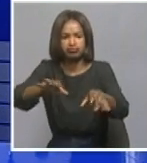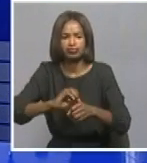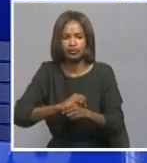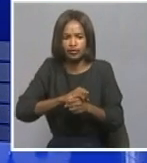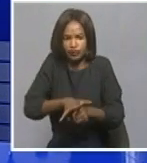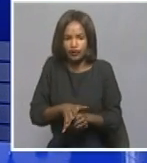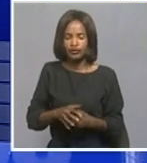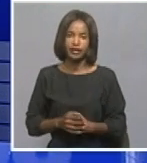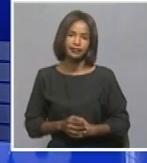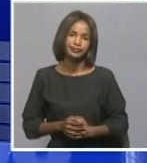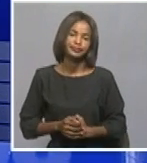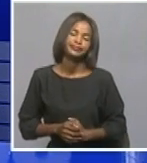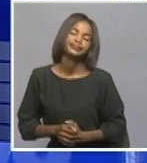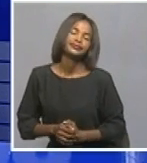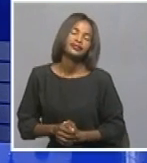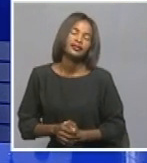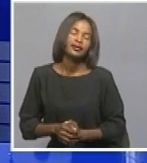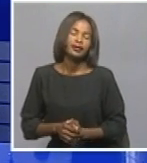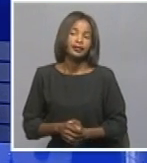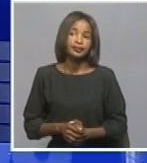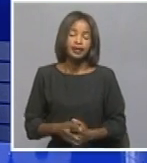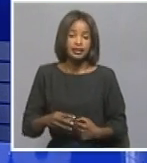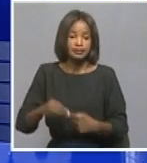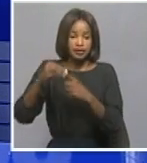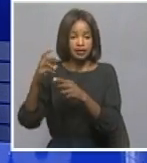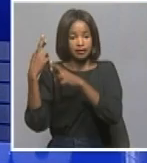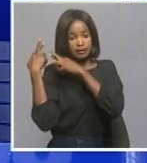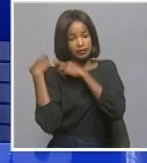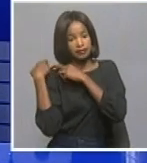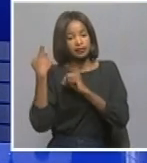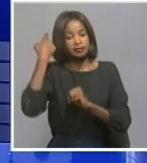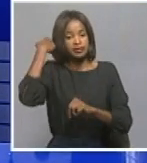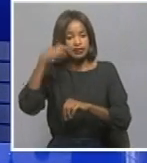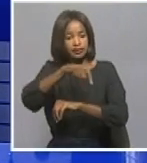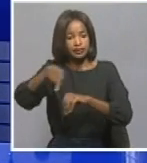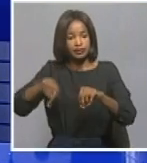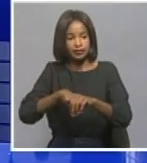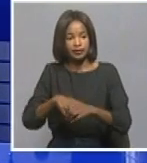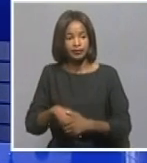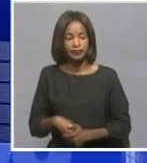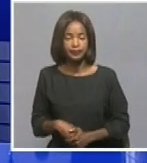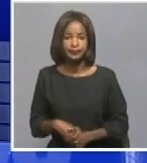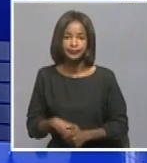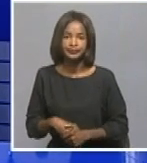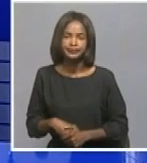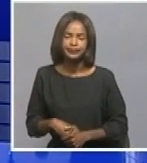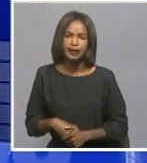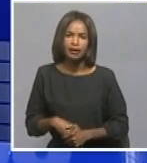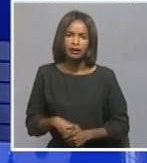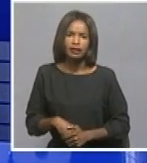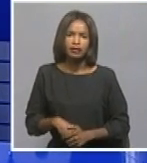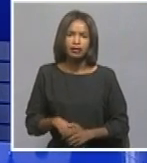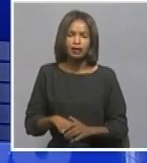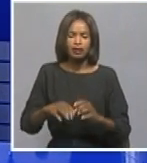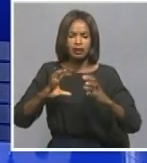the Ministry of Home Affairs and Immigration and Safety and Security, specifically during this lockdown and, of course, then the state of emergency period. Moving